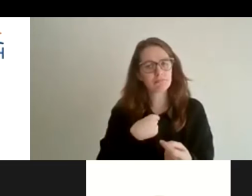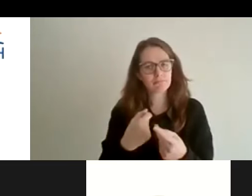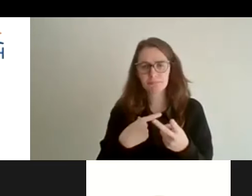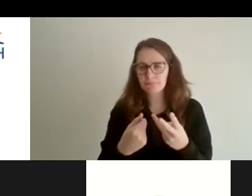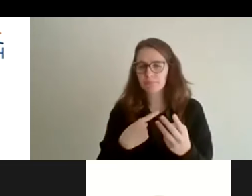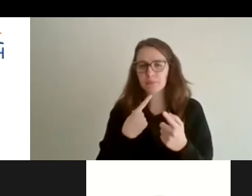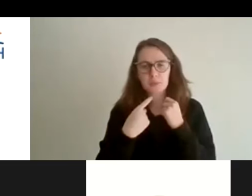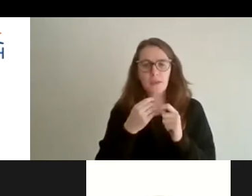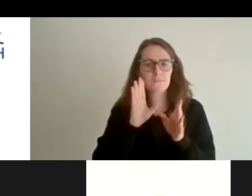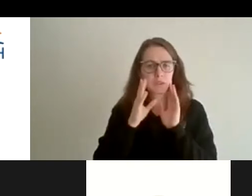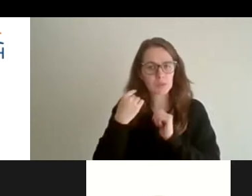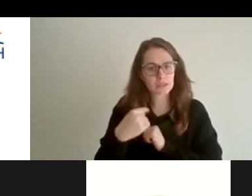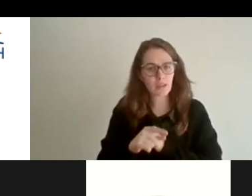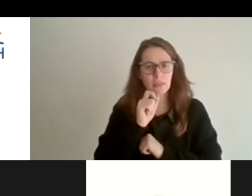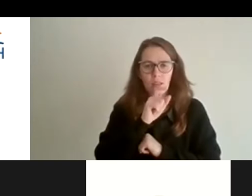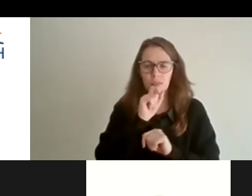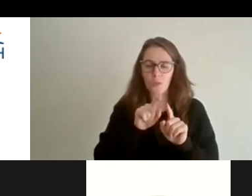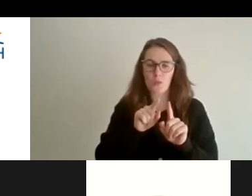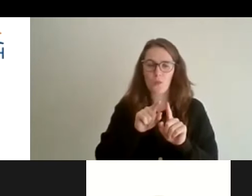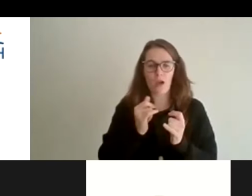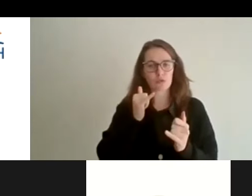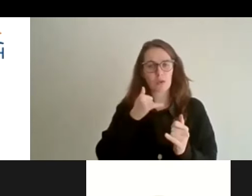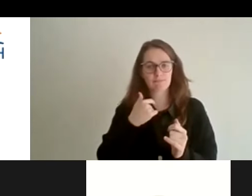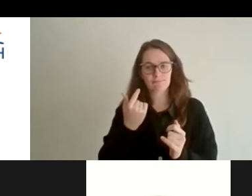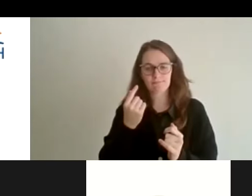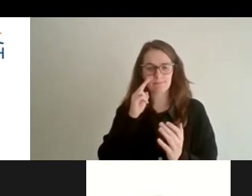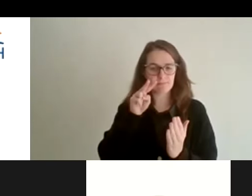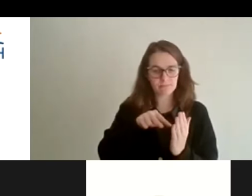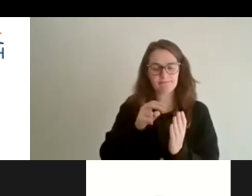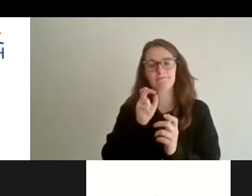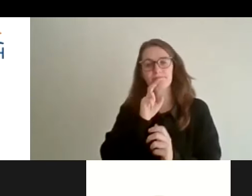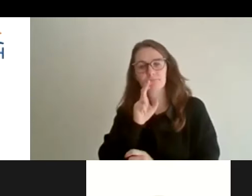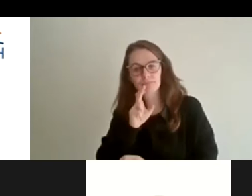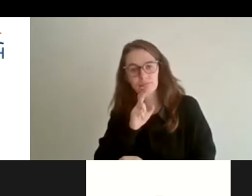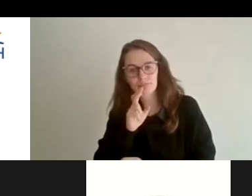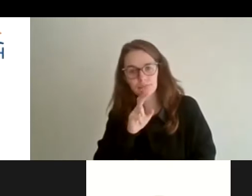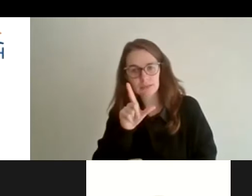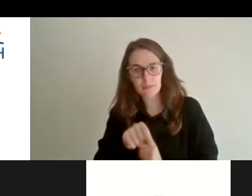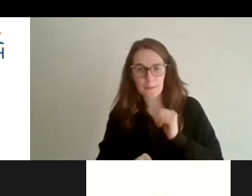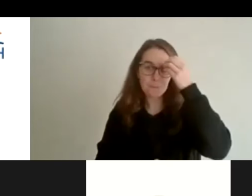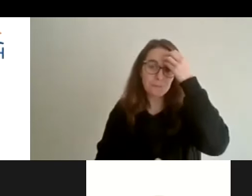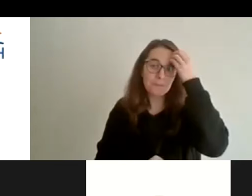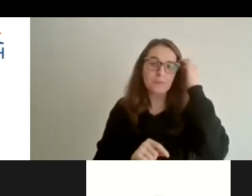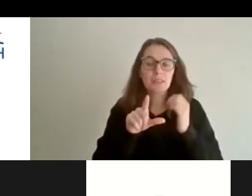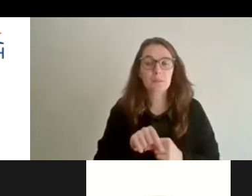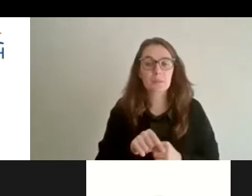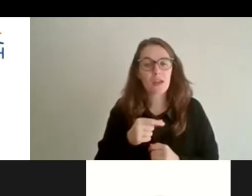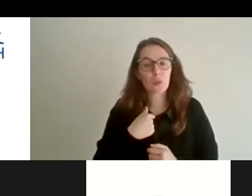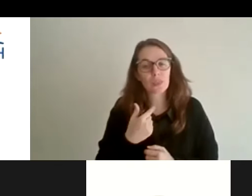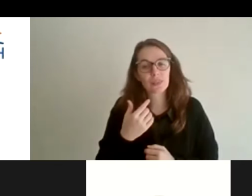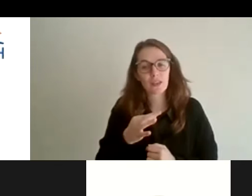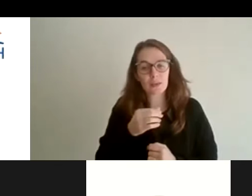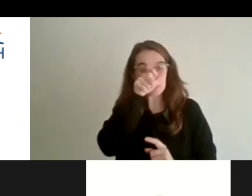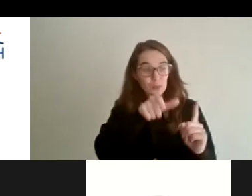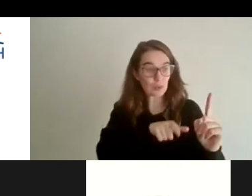Facebook channel, and we will make sure to project your question into the relevant person, and we'll